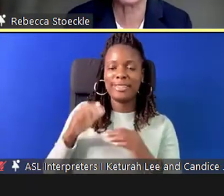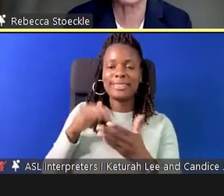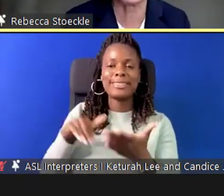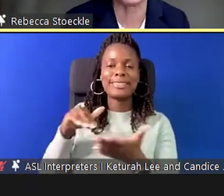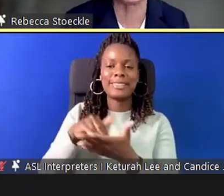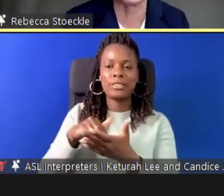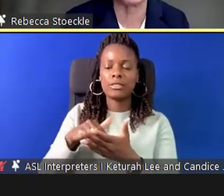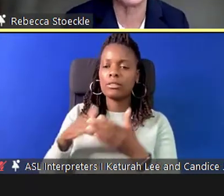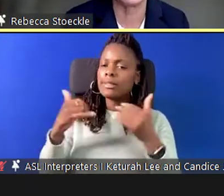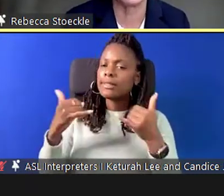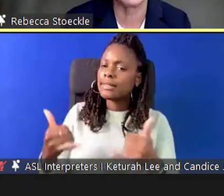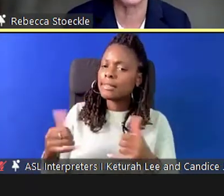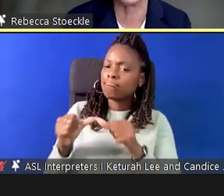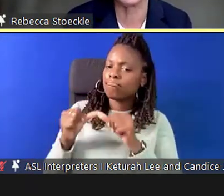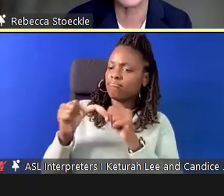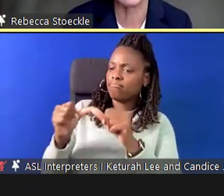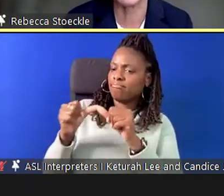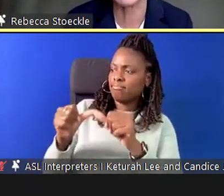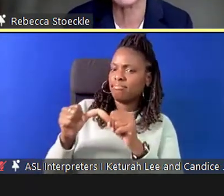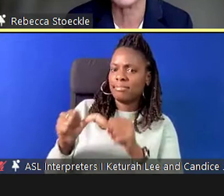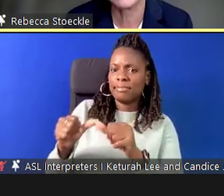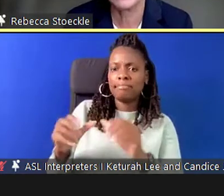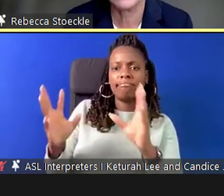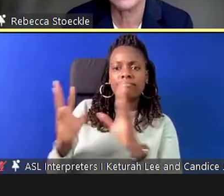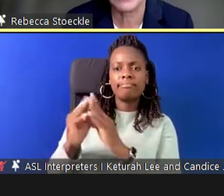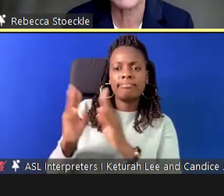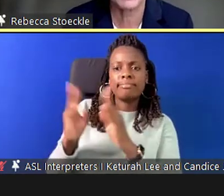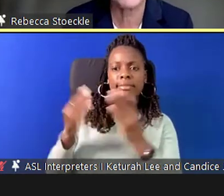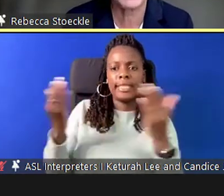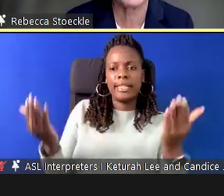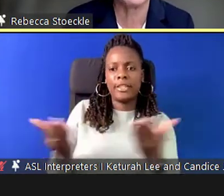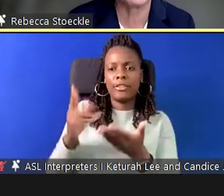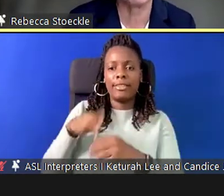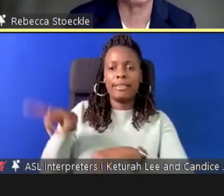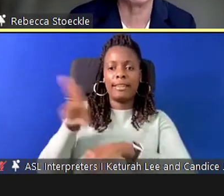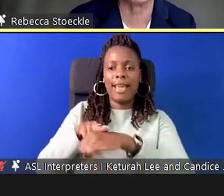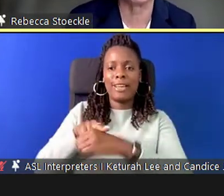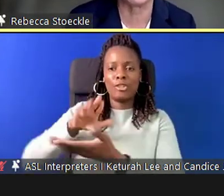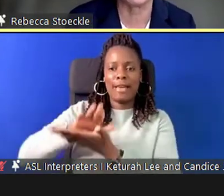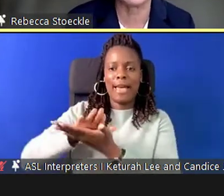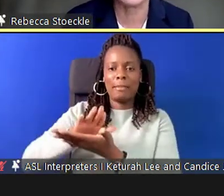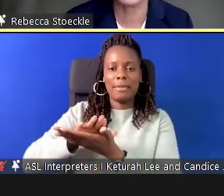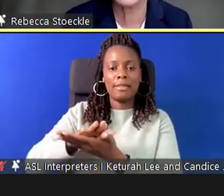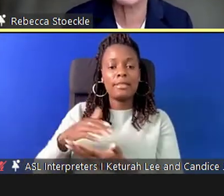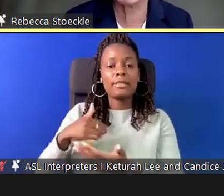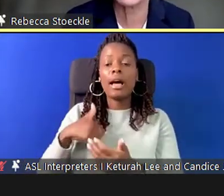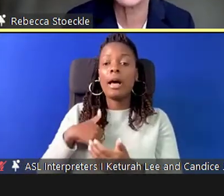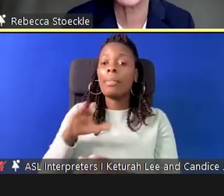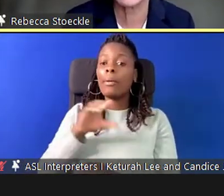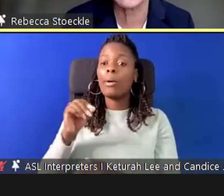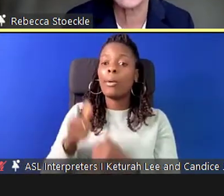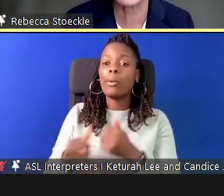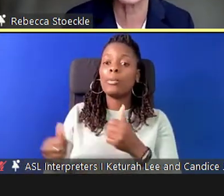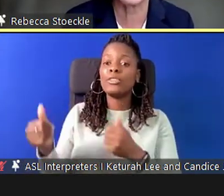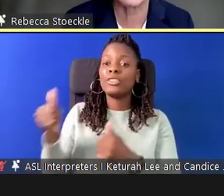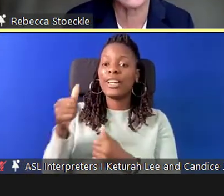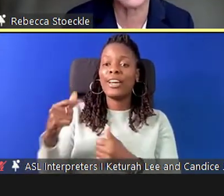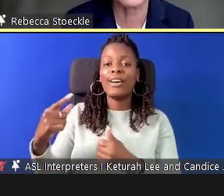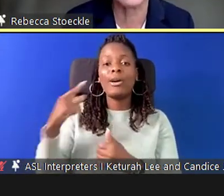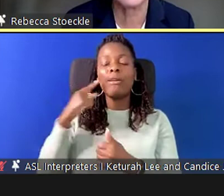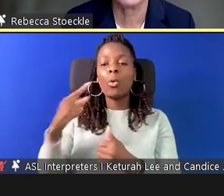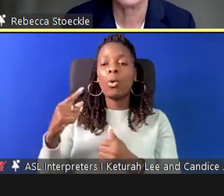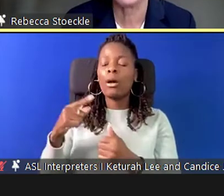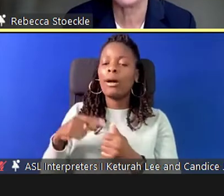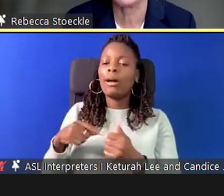ongoing convening activities at the National Academies. I'm the co-chair of the Forum on Aging, Disability, and